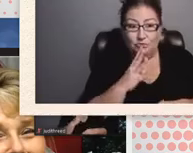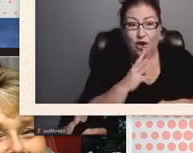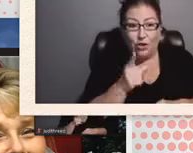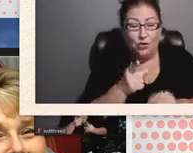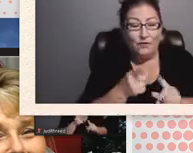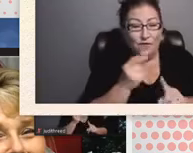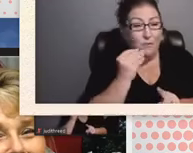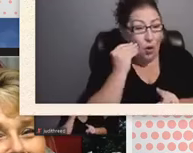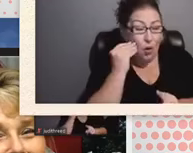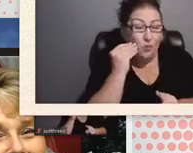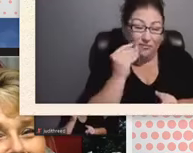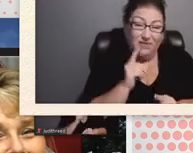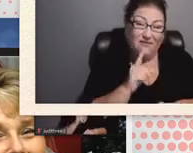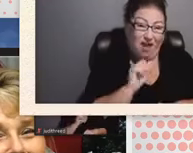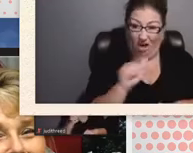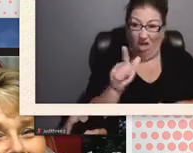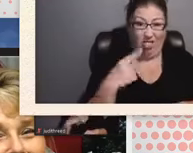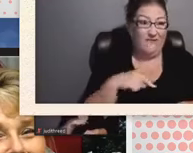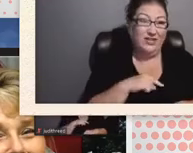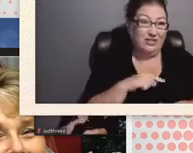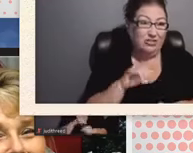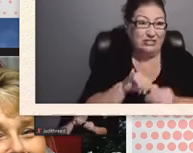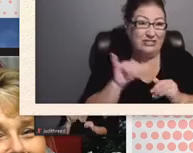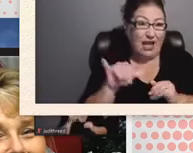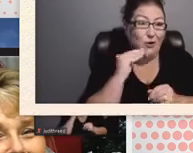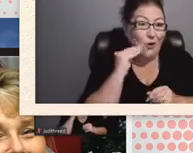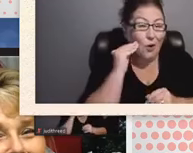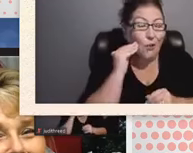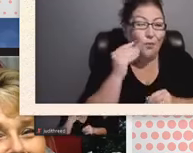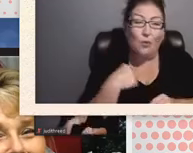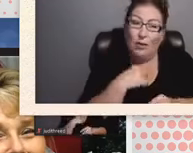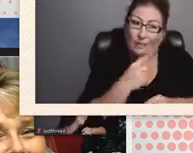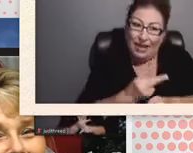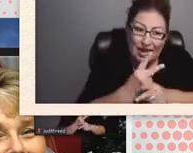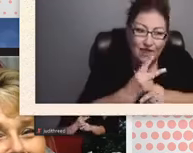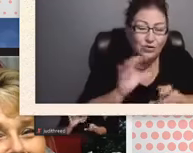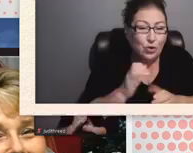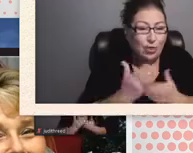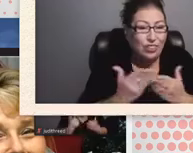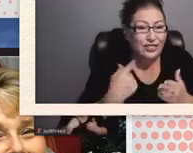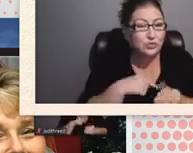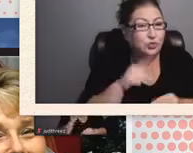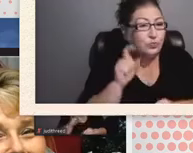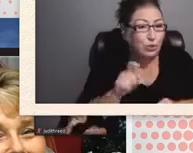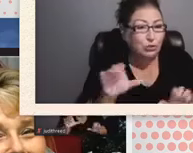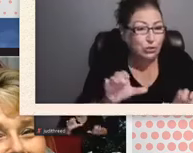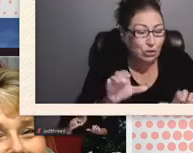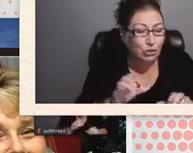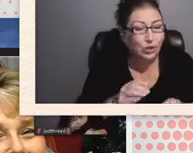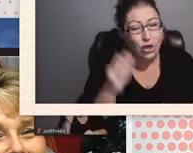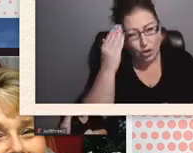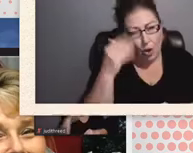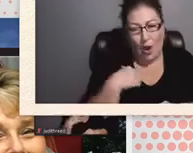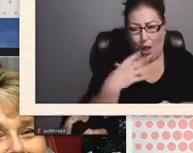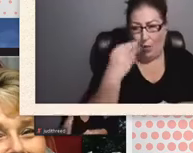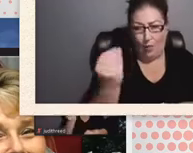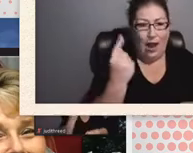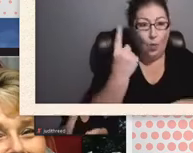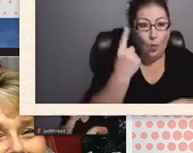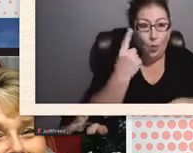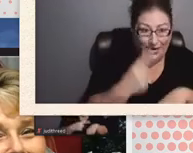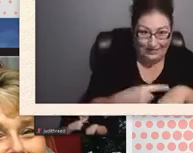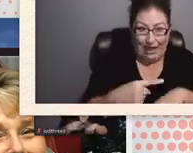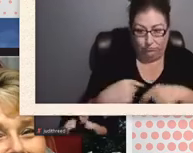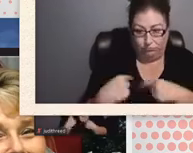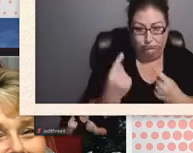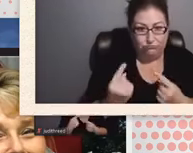of us are. We're staying home and being very careful, doing the things we're supposed to do. You know, I went out one time and I wore